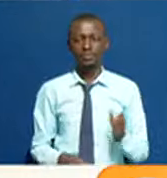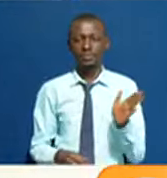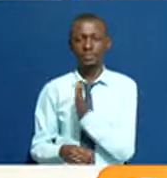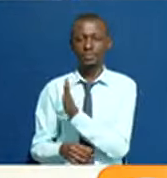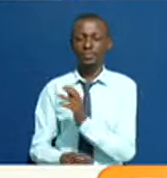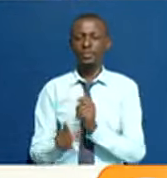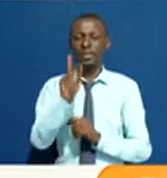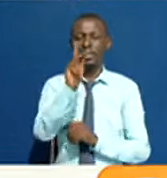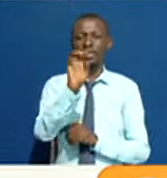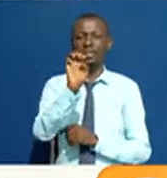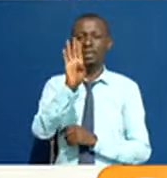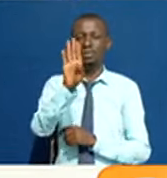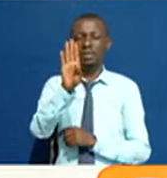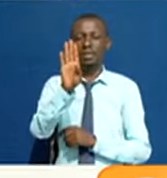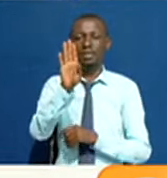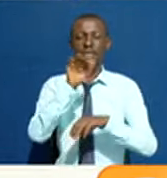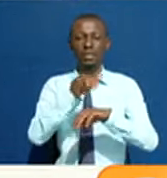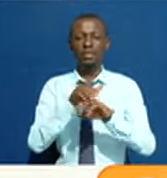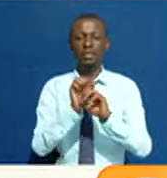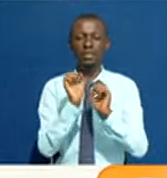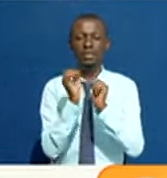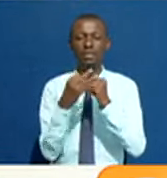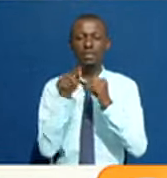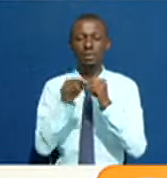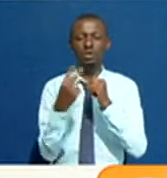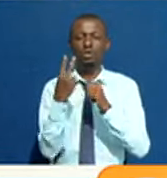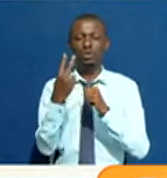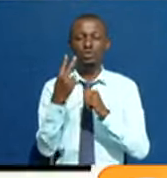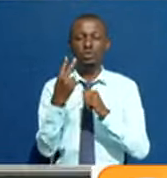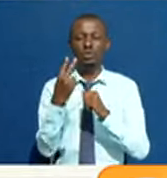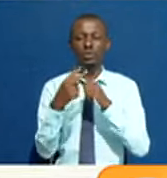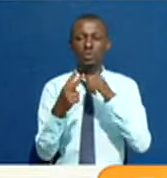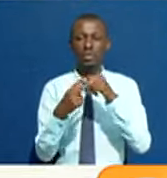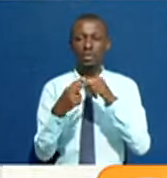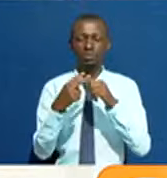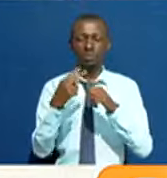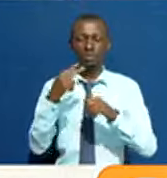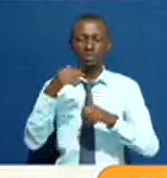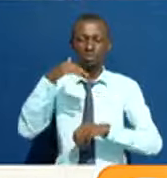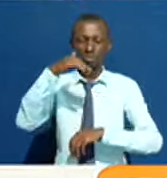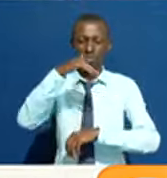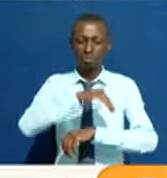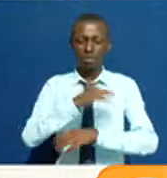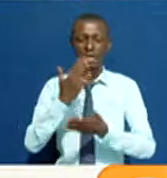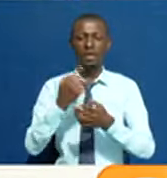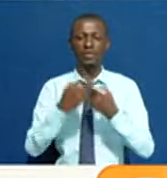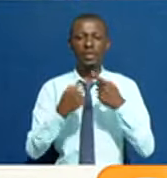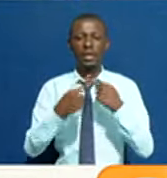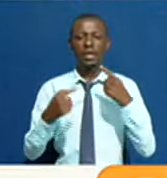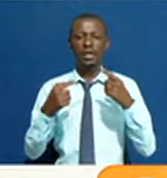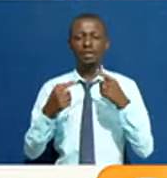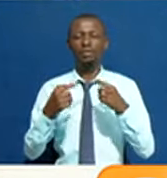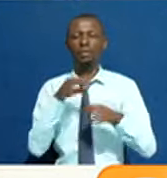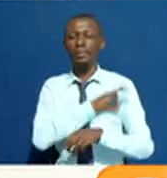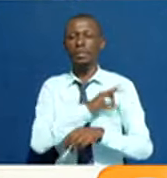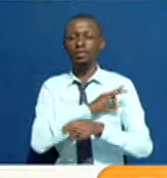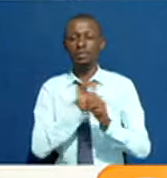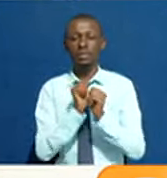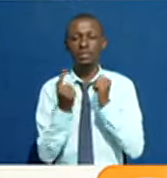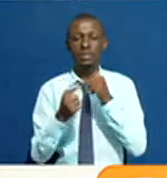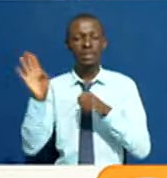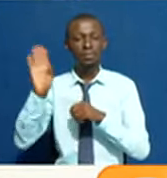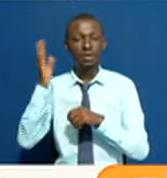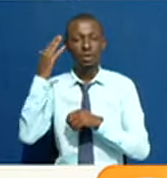KCB Group has recorded an 18.27 drop in its half-year earnings at 16 billion shillings. This drop is attributed to